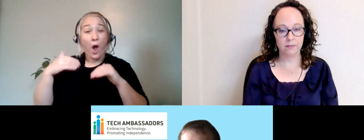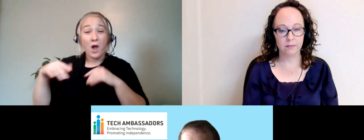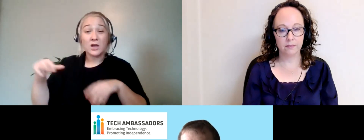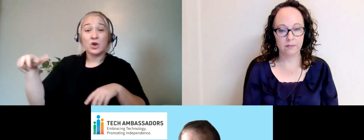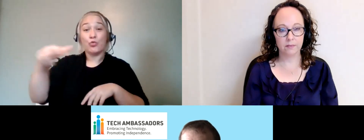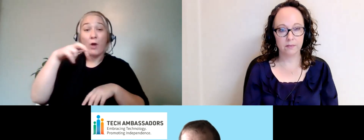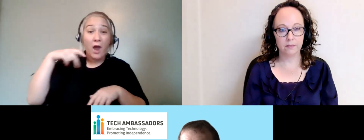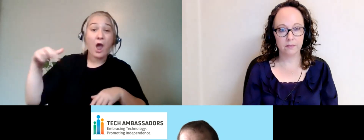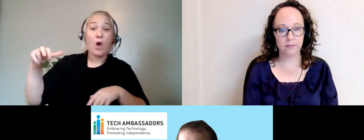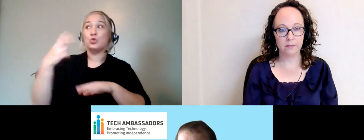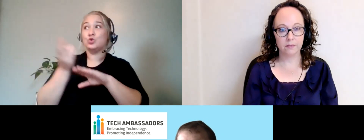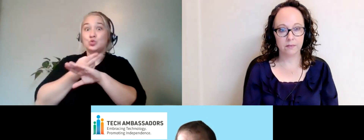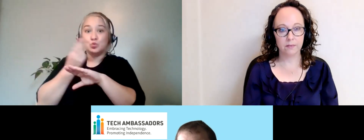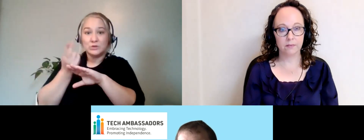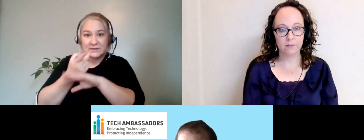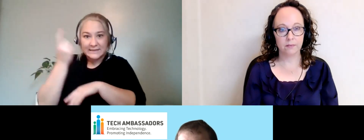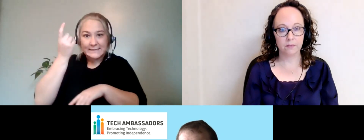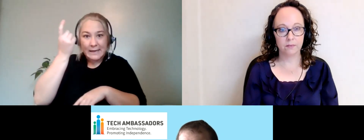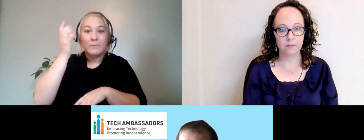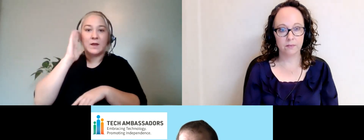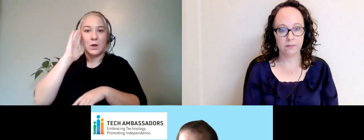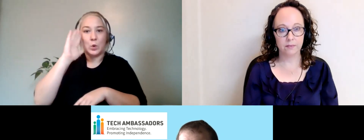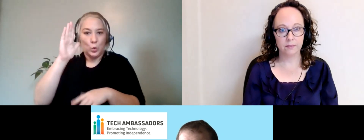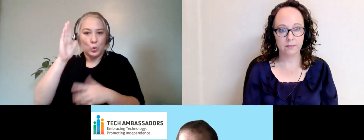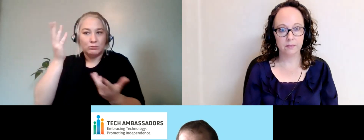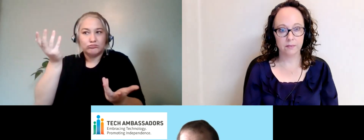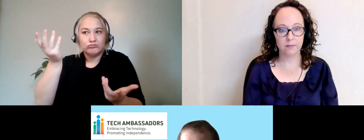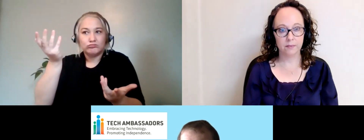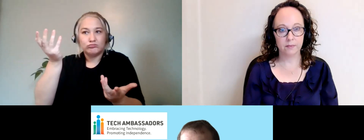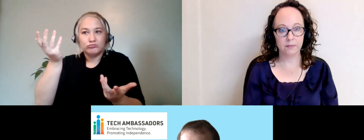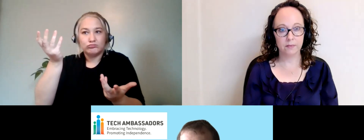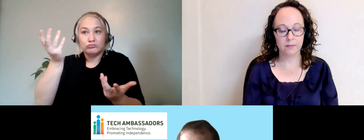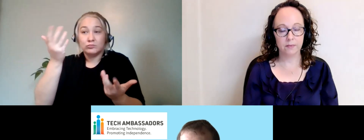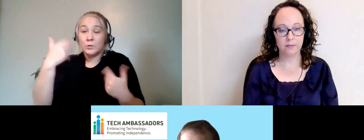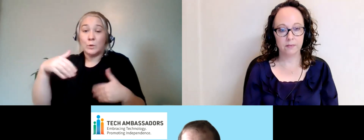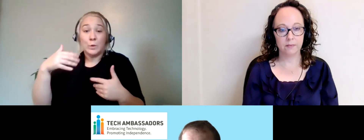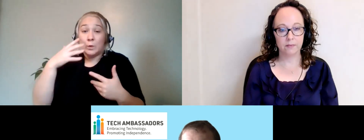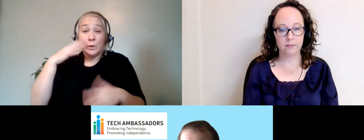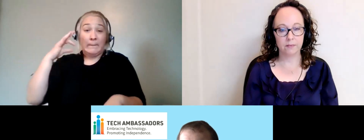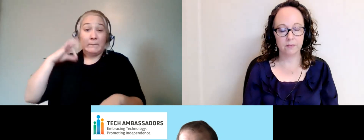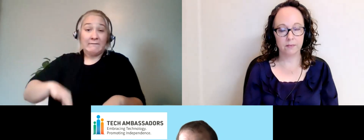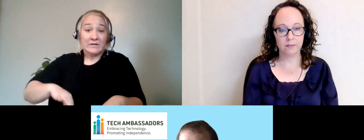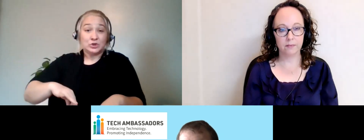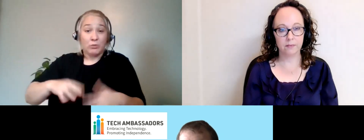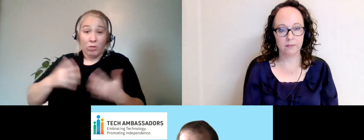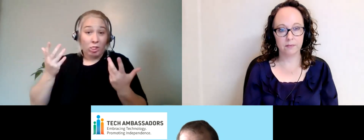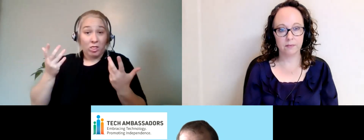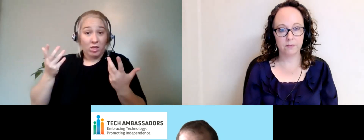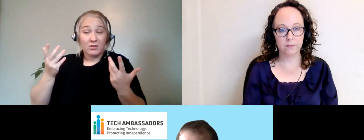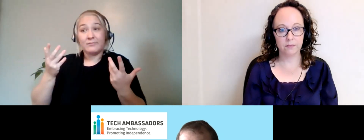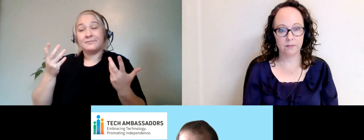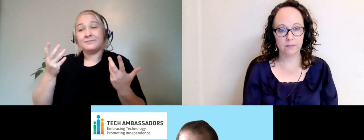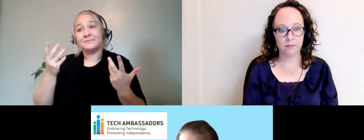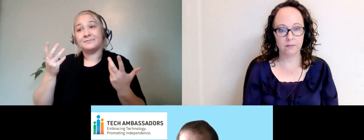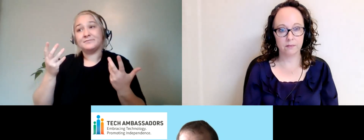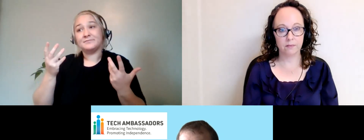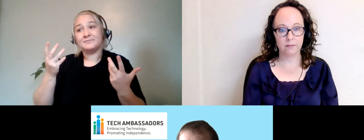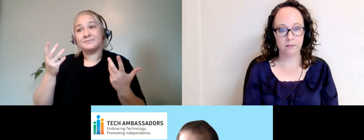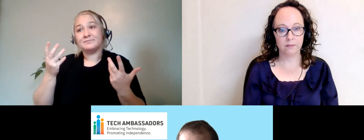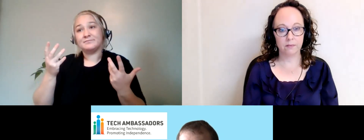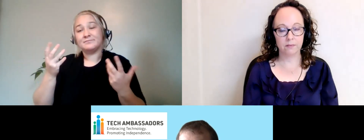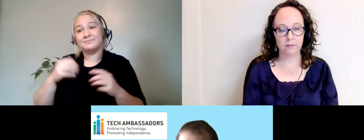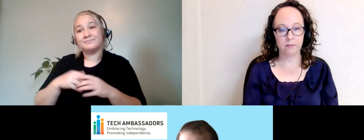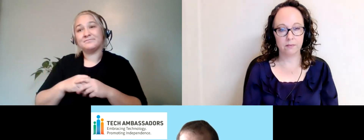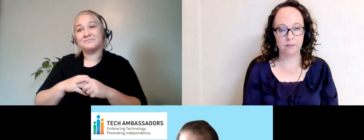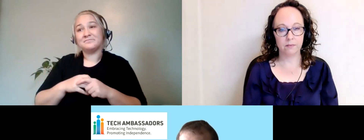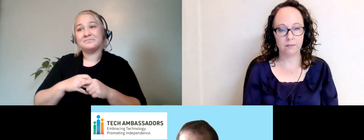using something would be so beneficial for me